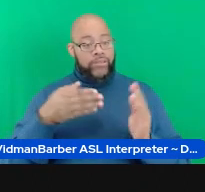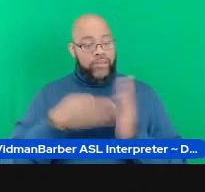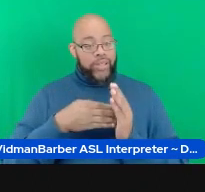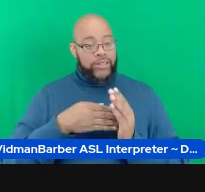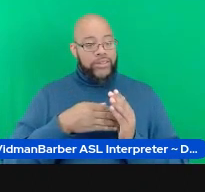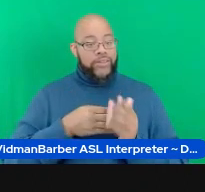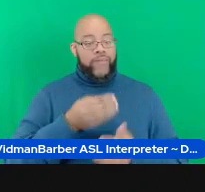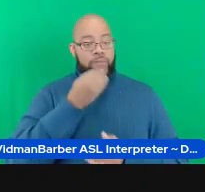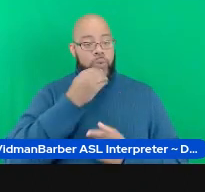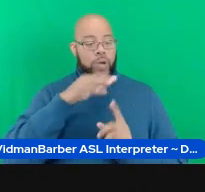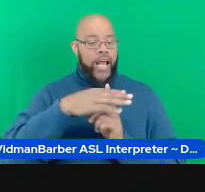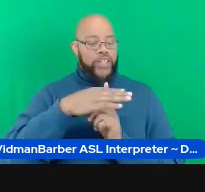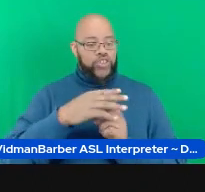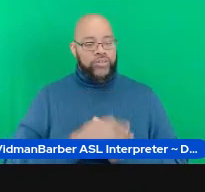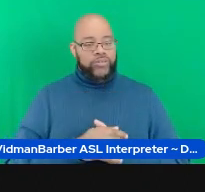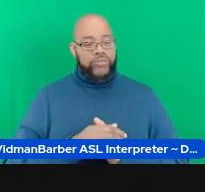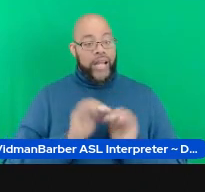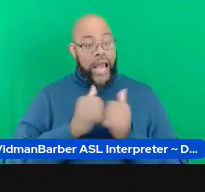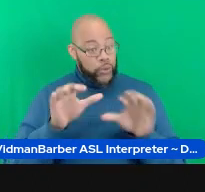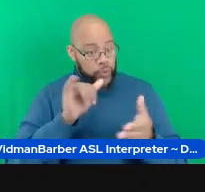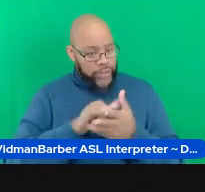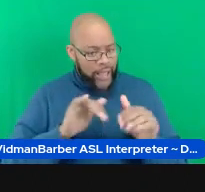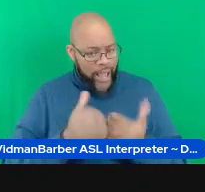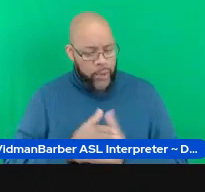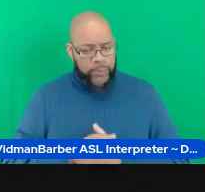dietary antigen. So how do they do it?